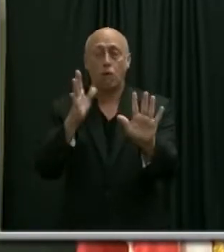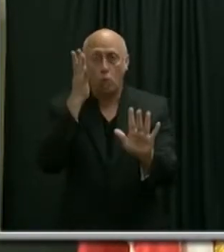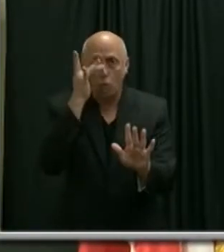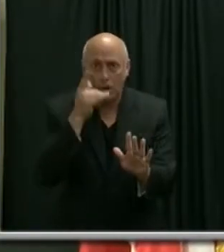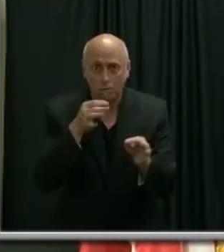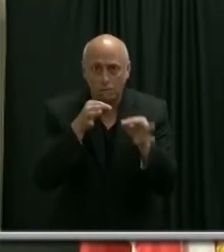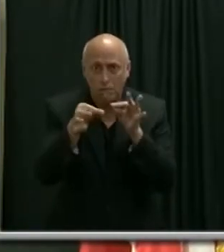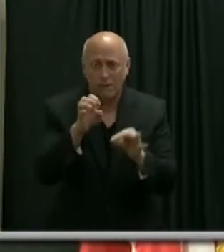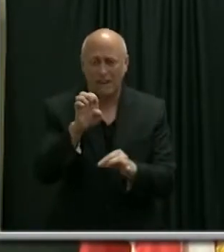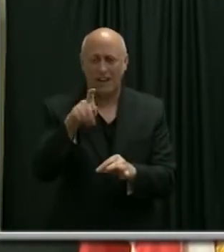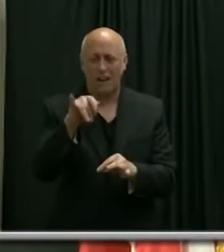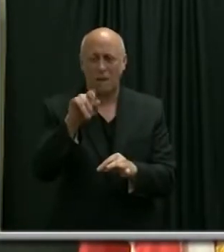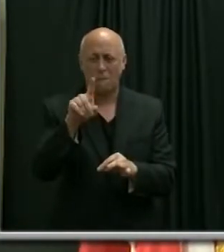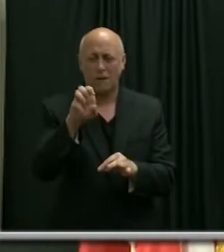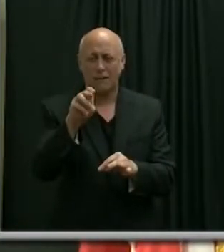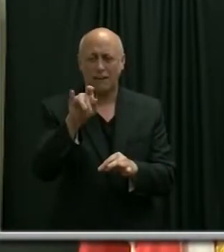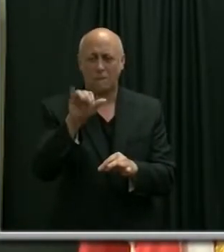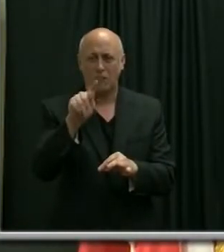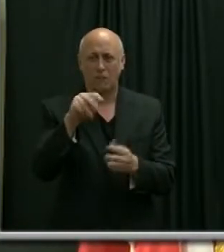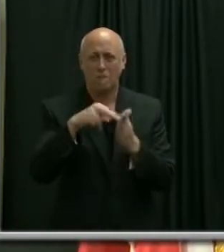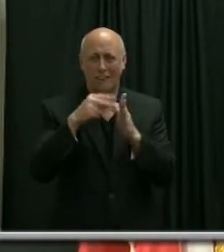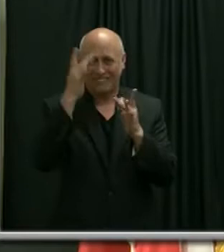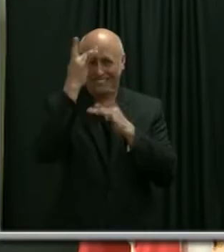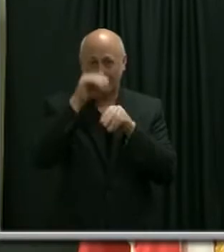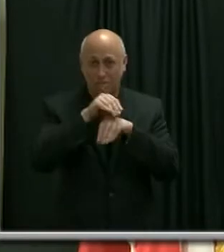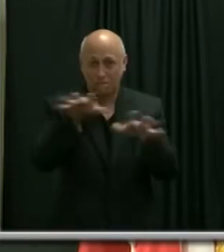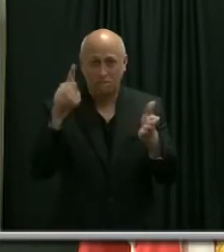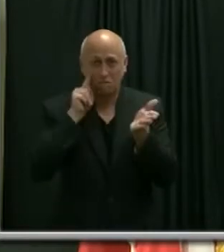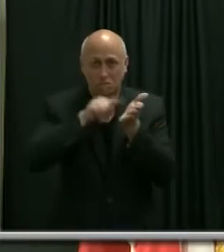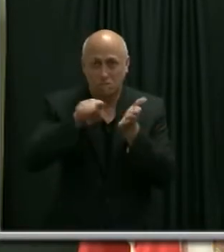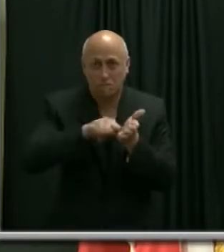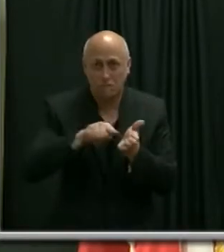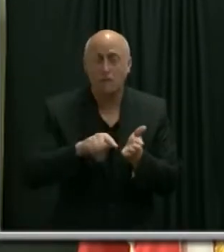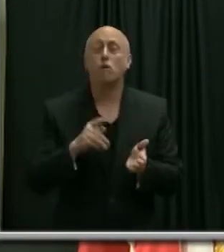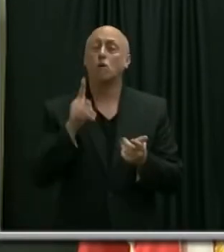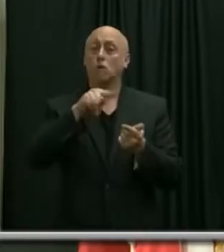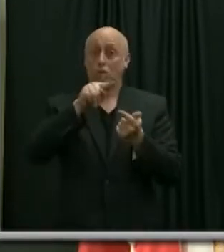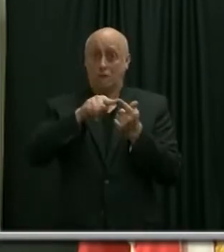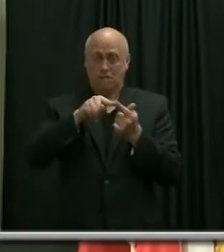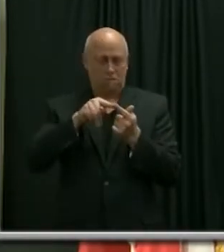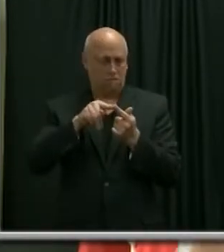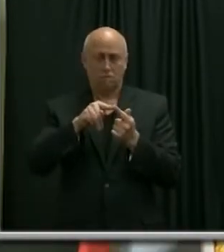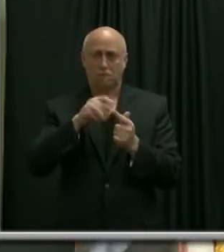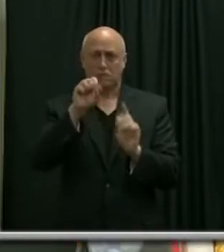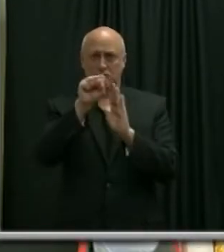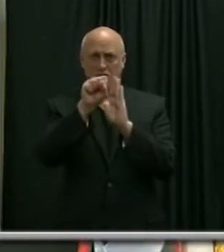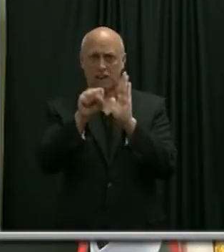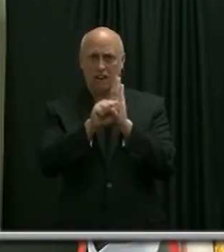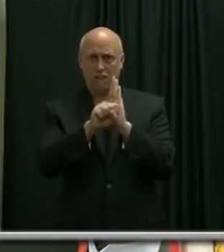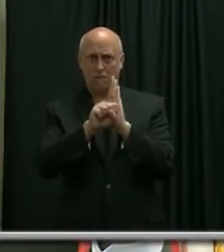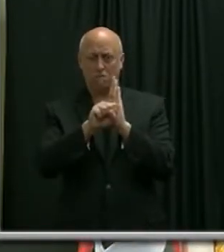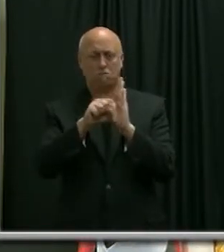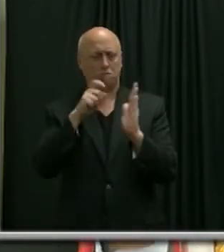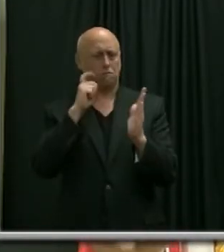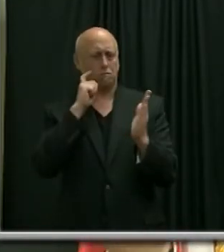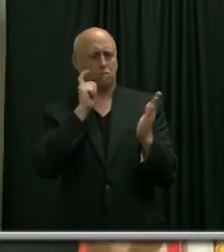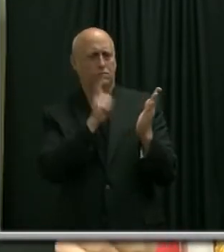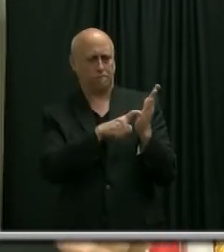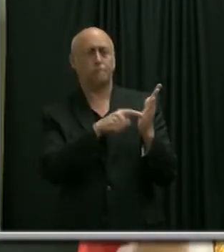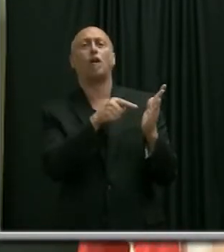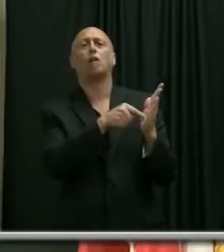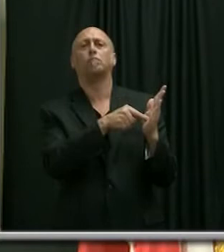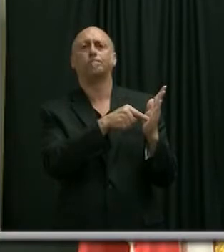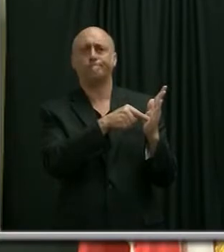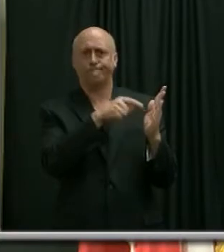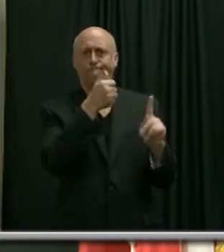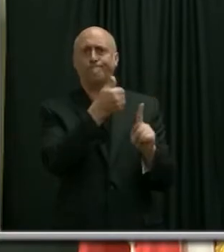is when the state reports a case, and the way the reporting happens is the state is notified of a positive